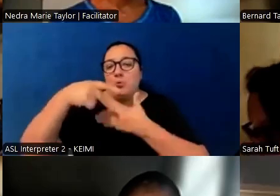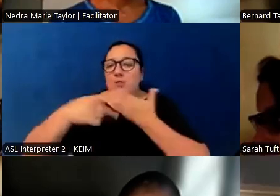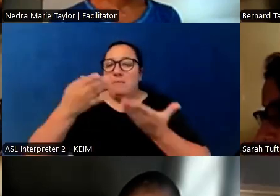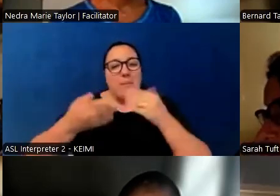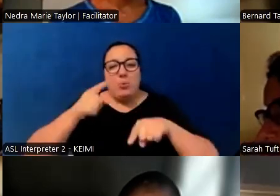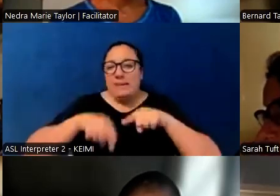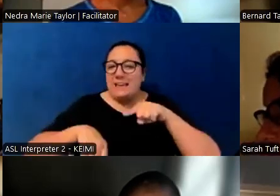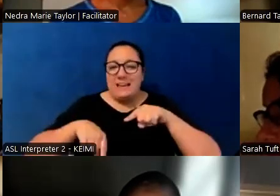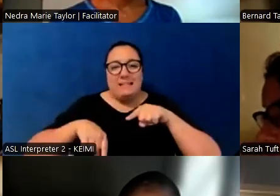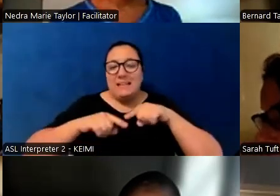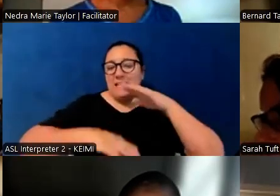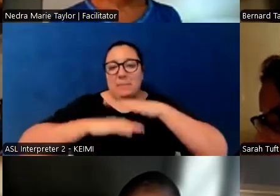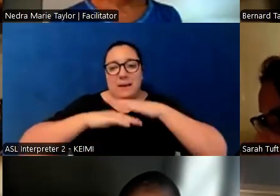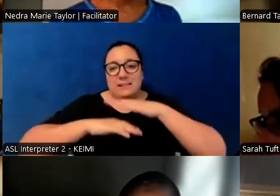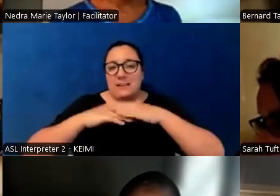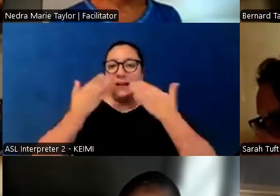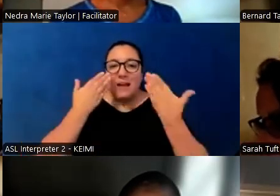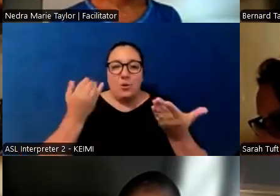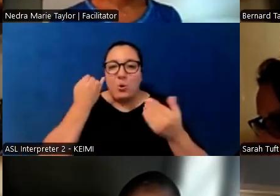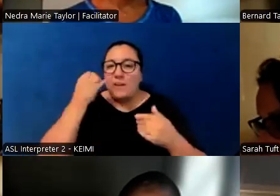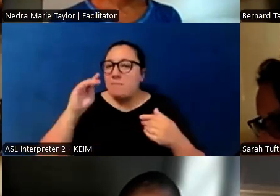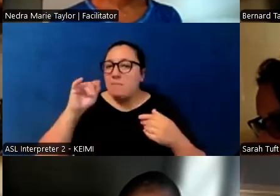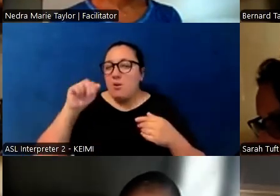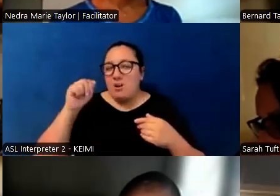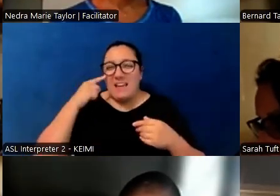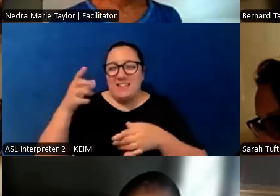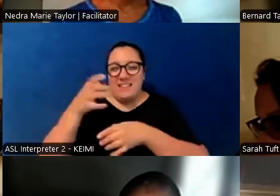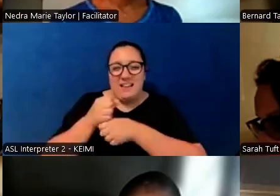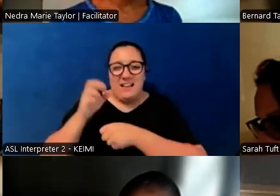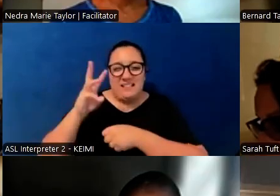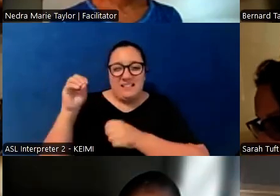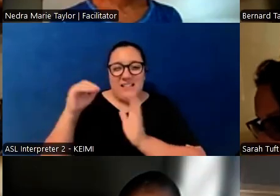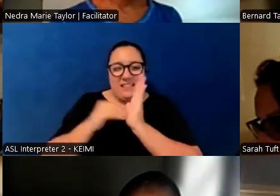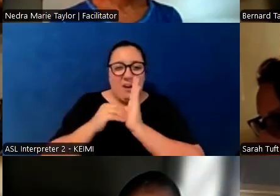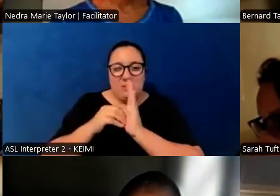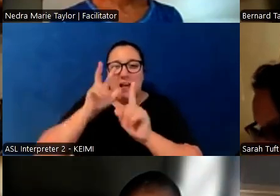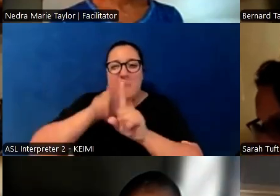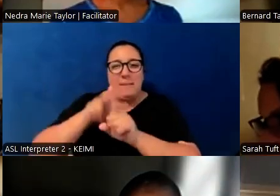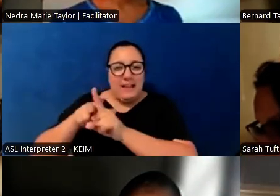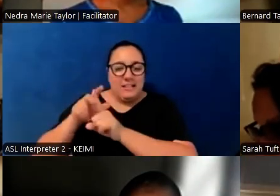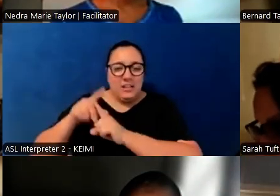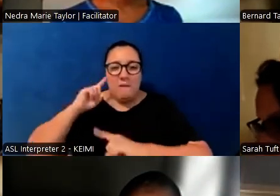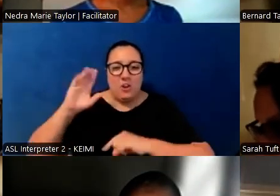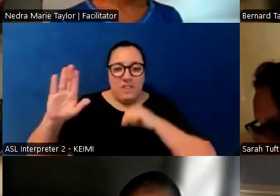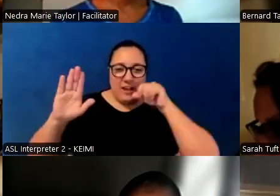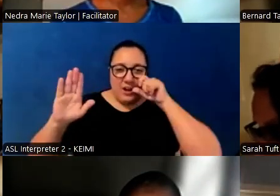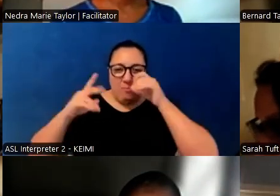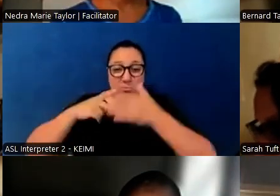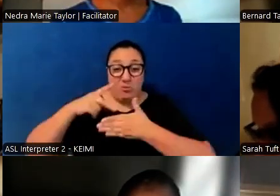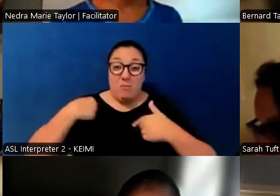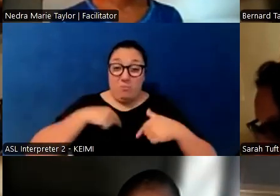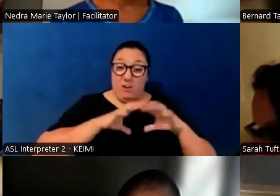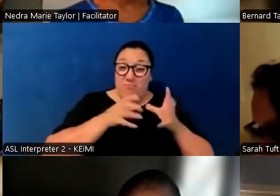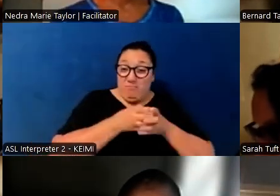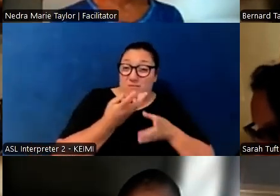to. I mean, I don't know if Mara's still here, but I think they received like 60,000 applications for their program, and we are a team of 4.